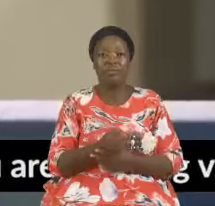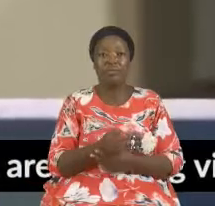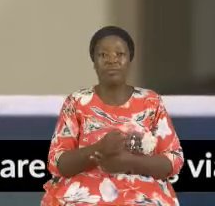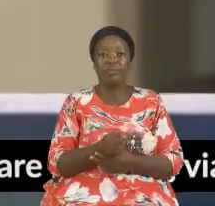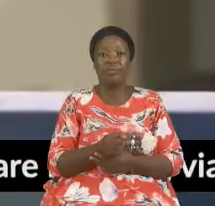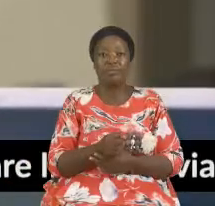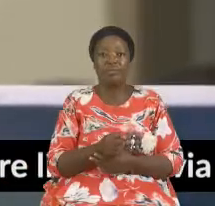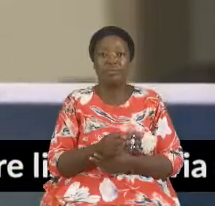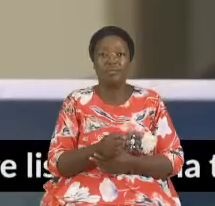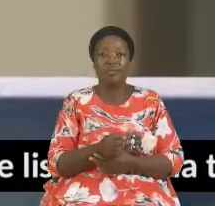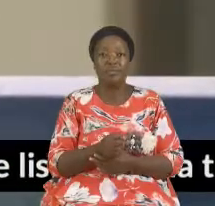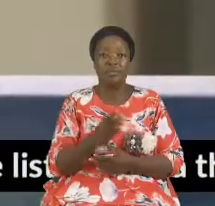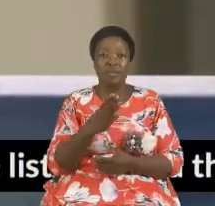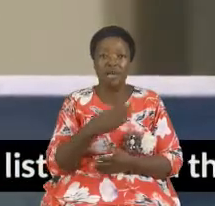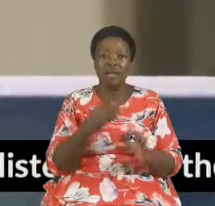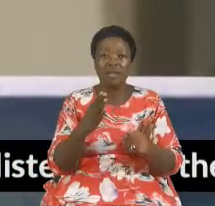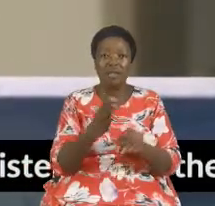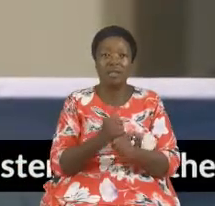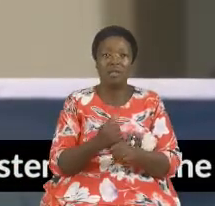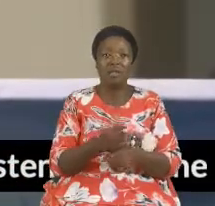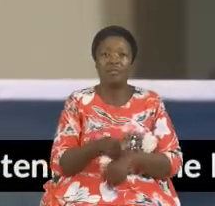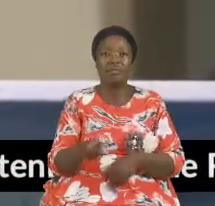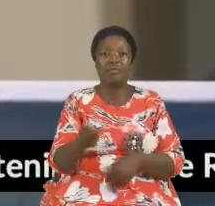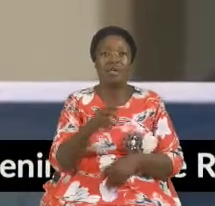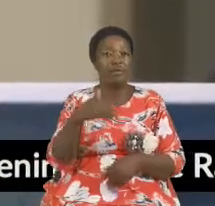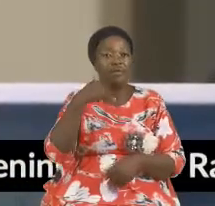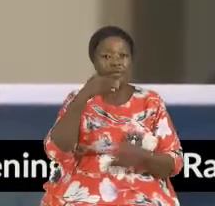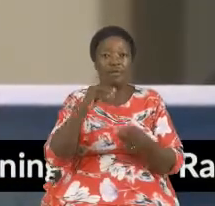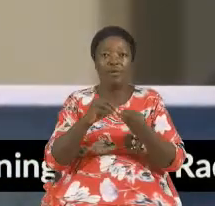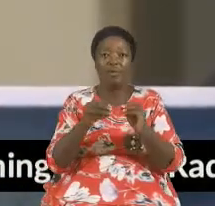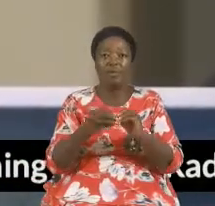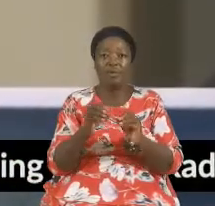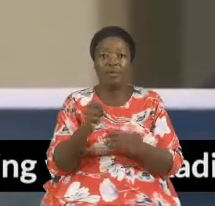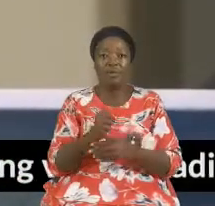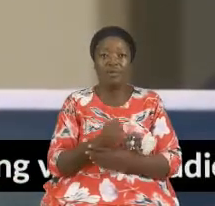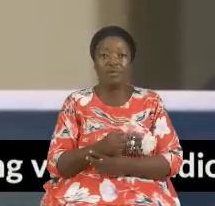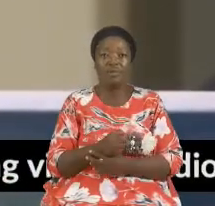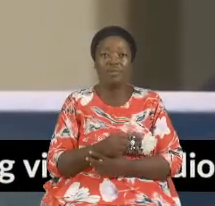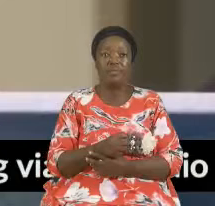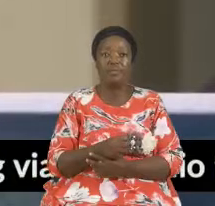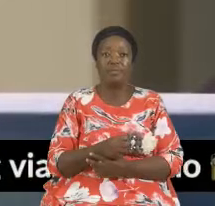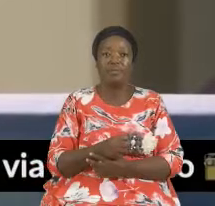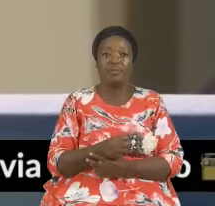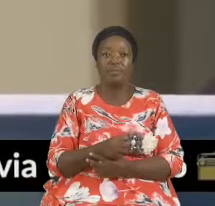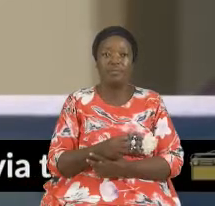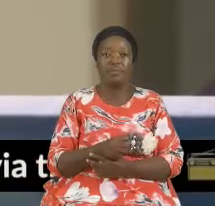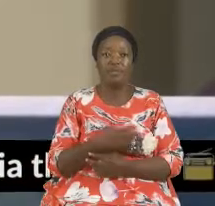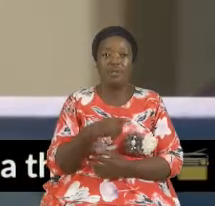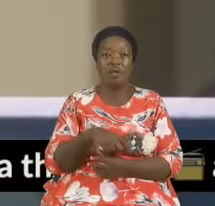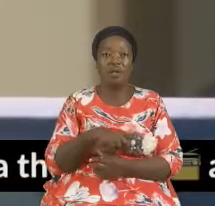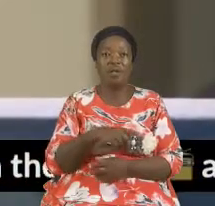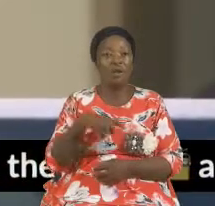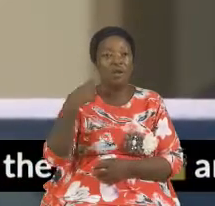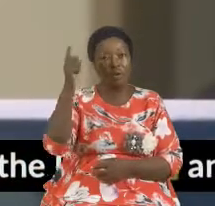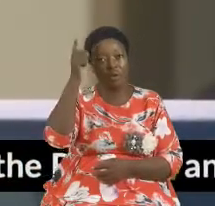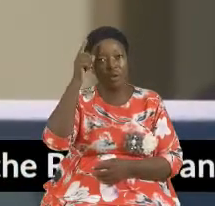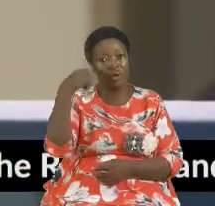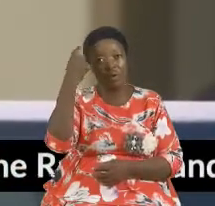Write their names in capital letters and take their phone numbers,